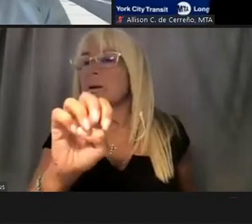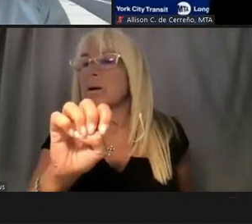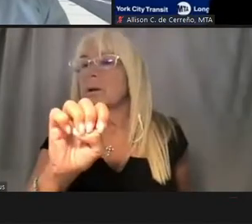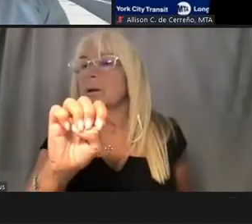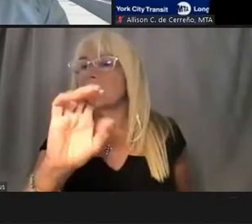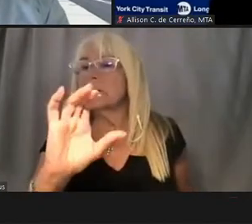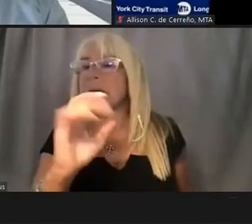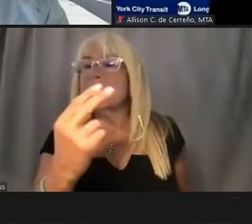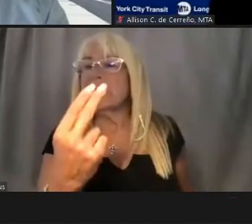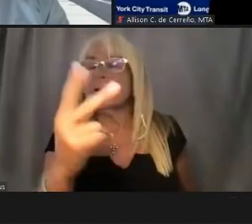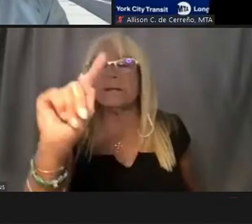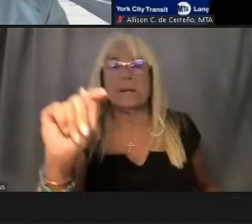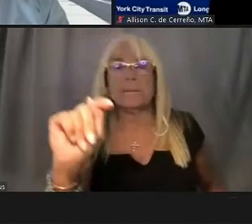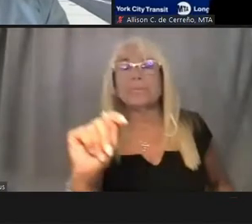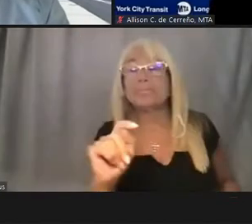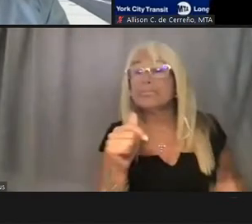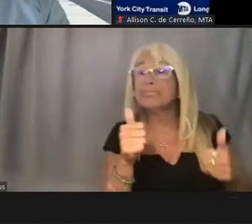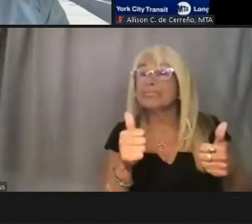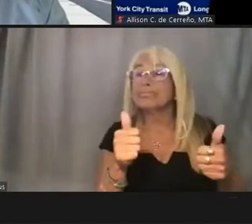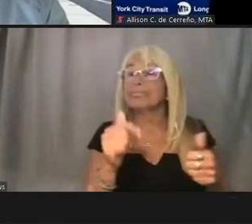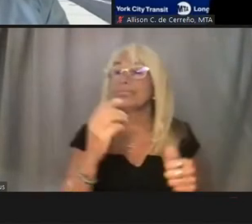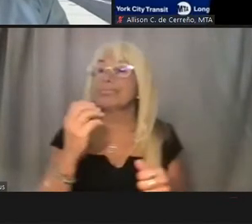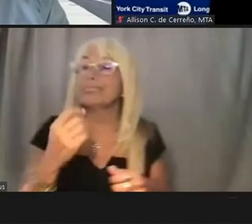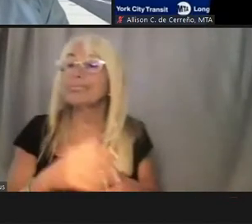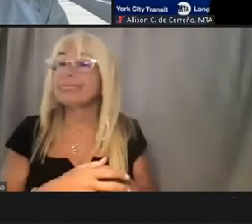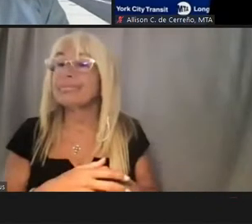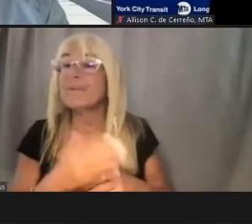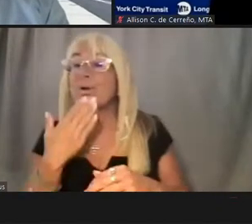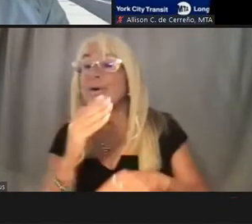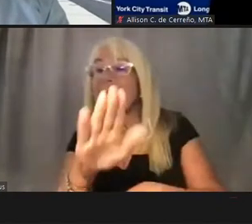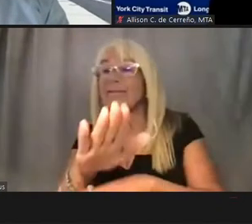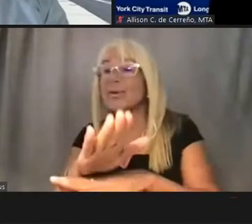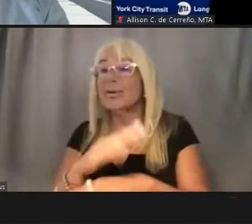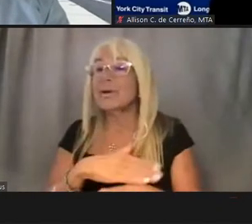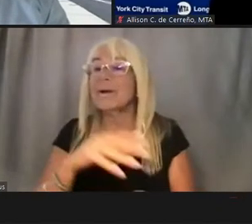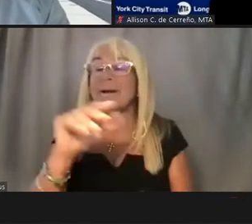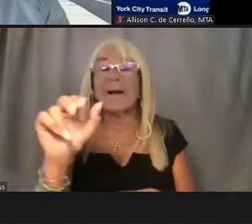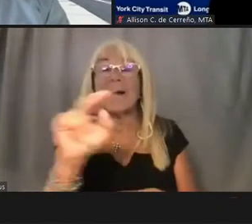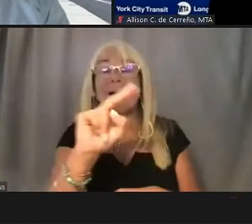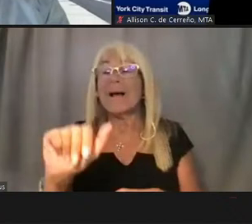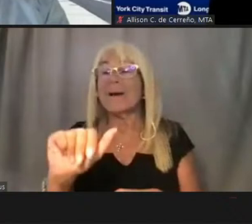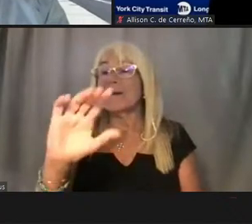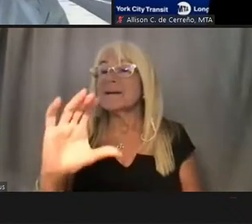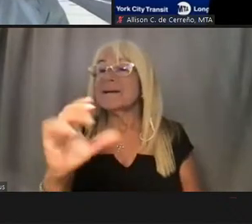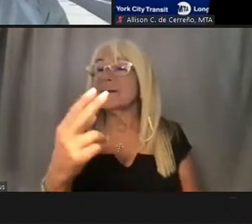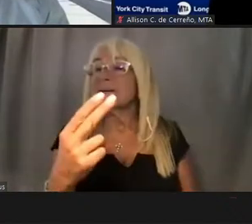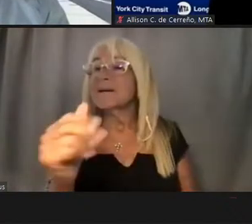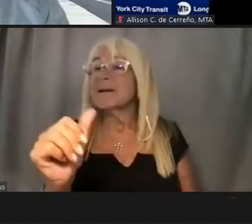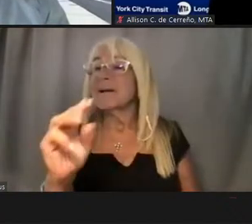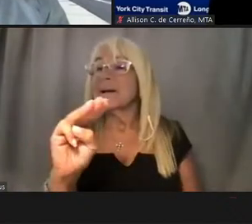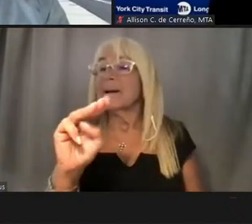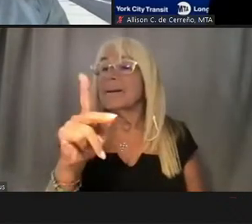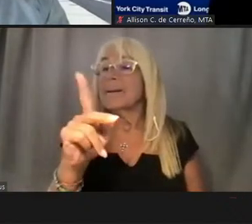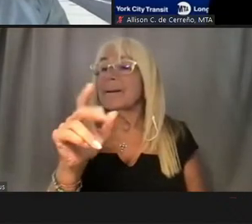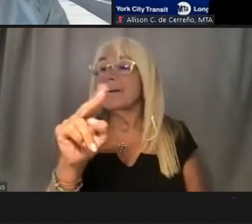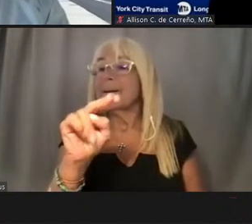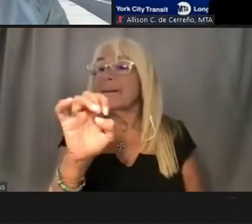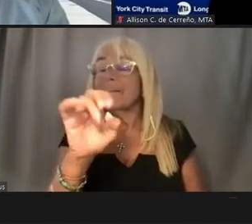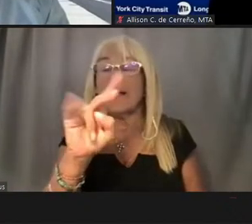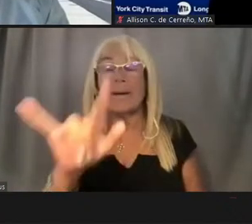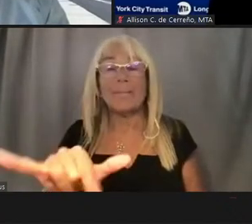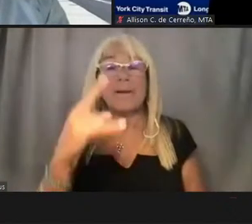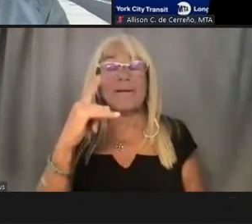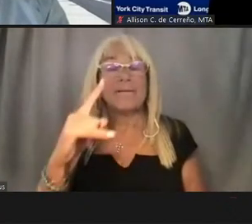we can hear you please proceed okay thank you uh good afternoon I'm Anna Champion the vice president for research at the citizens budget Commission